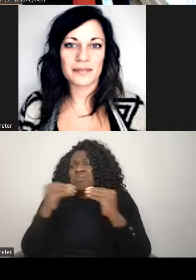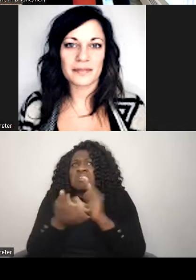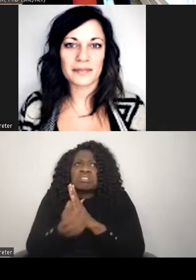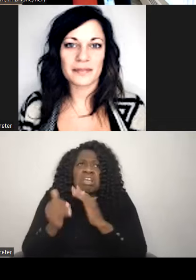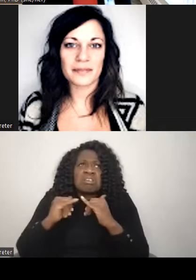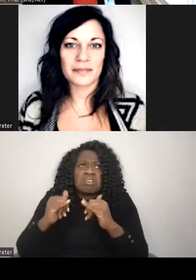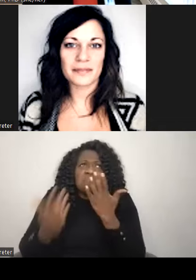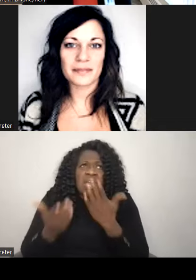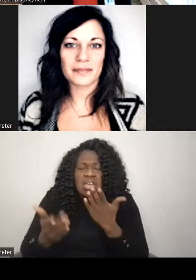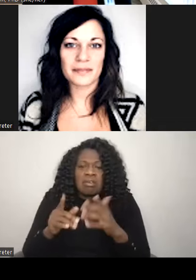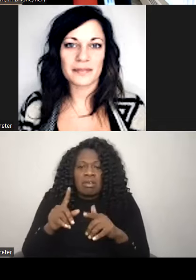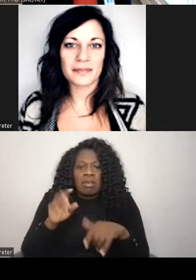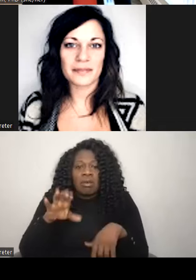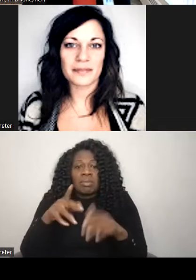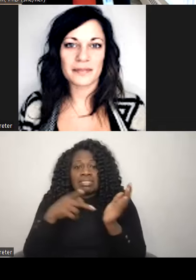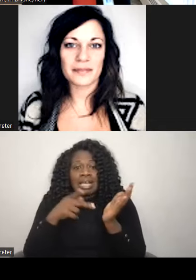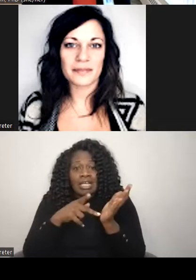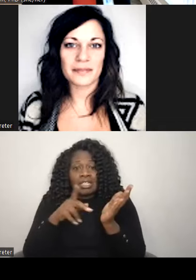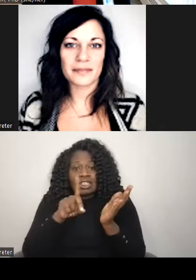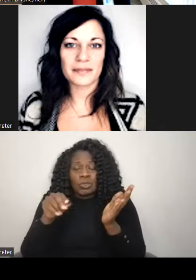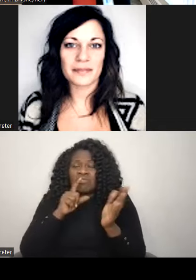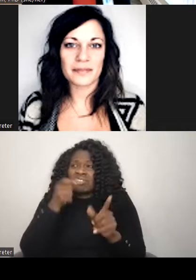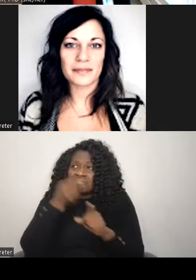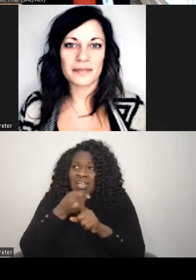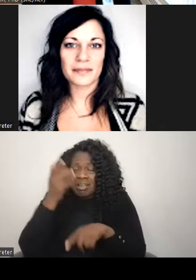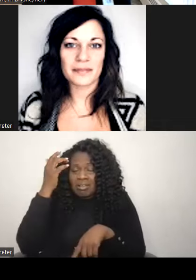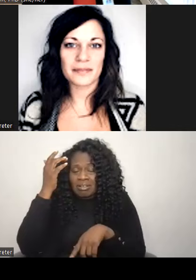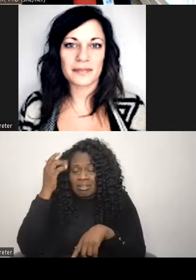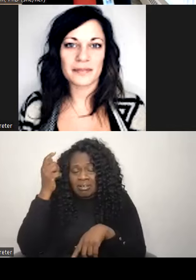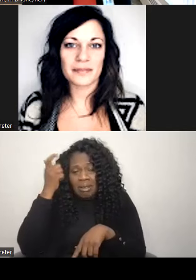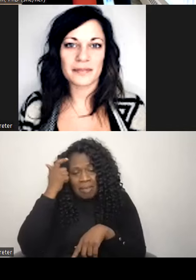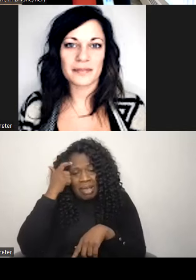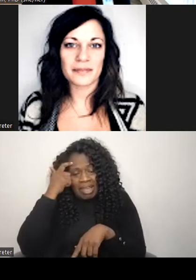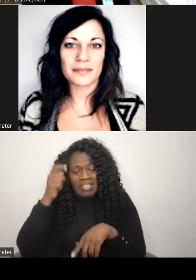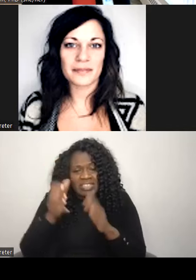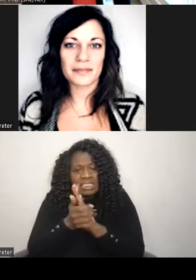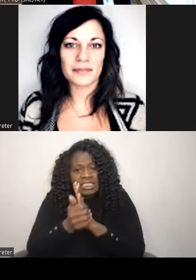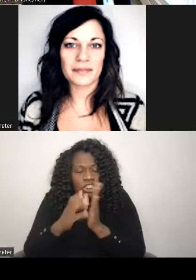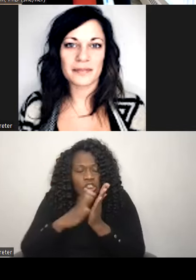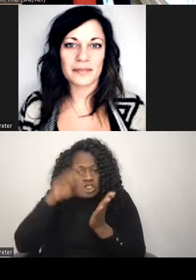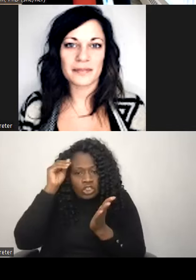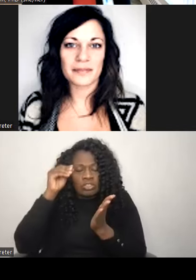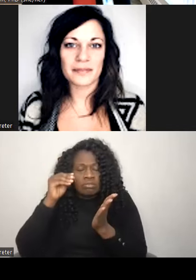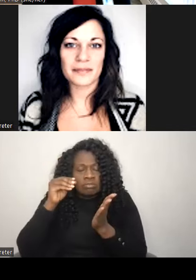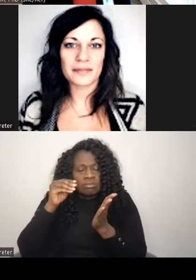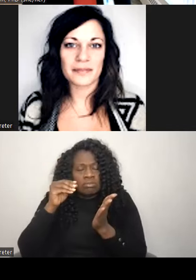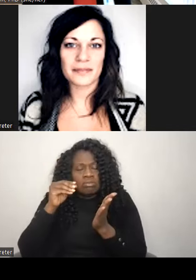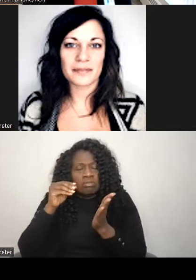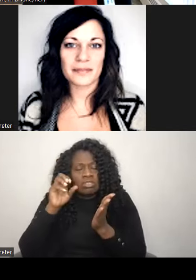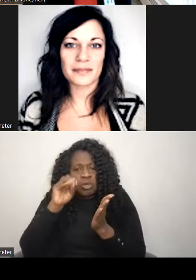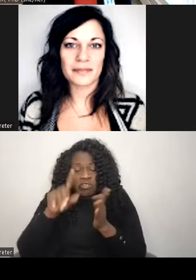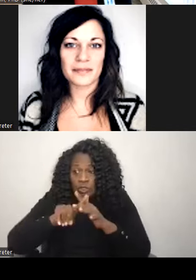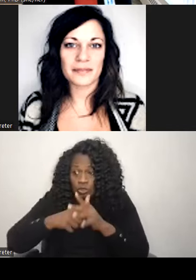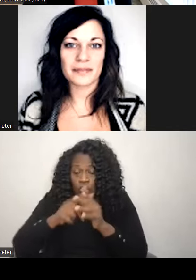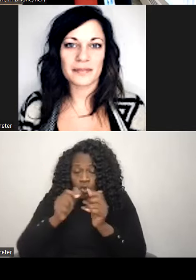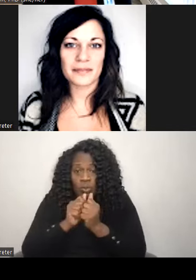skills. And psychiatric disorders can impact cognitive skills once they start that are important in learning. So if you start